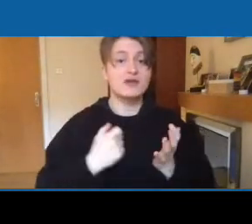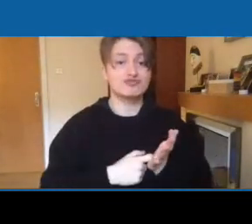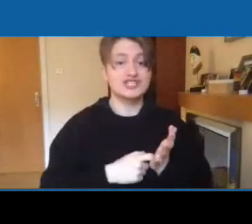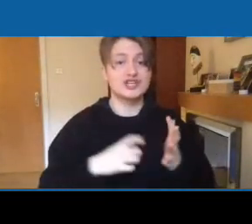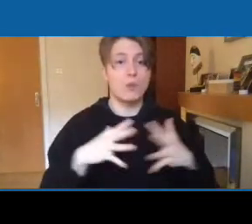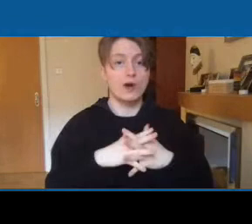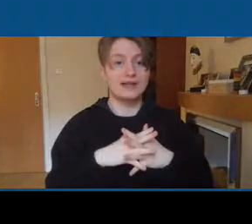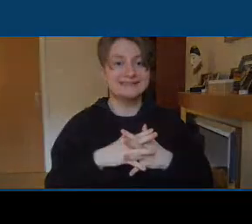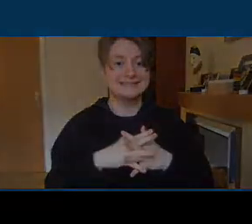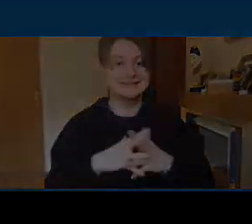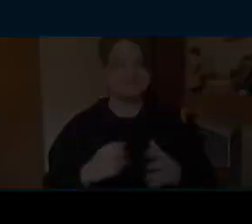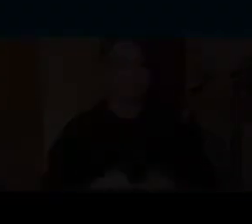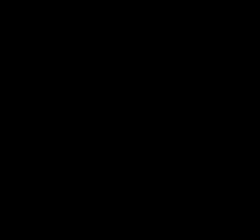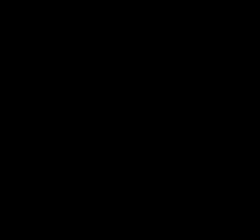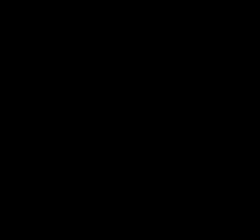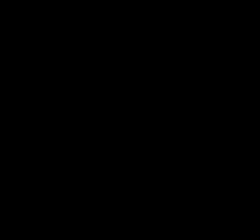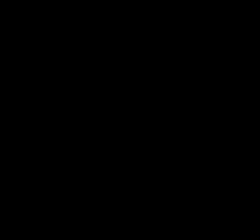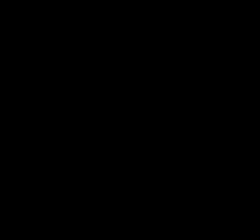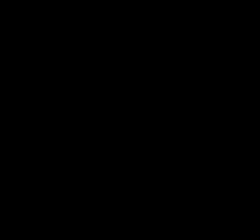Watkins.